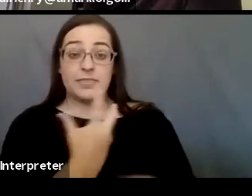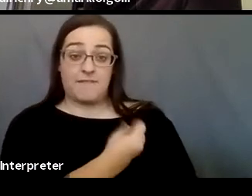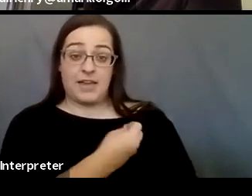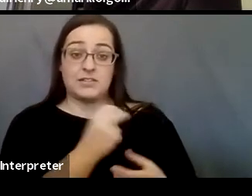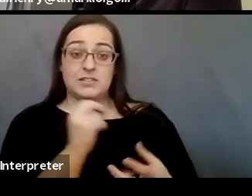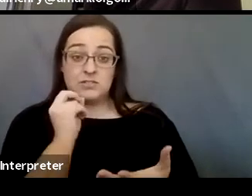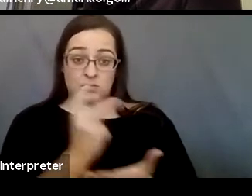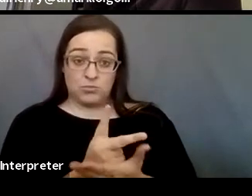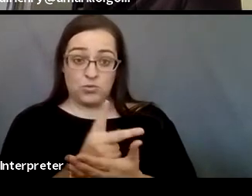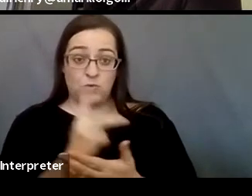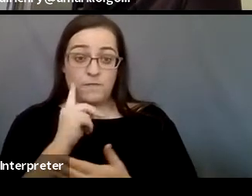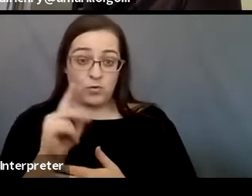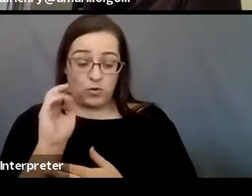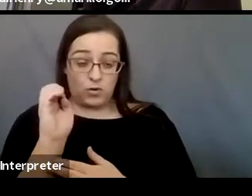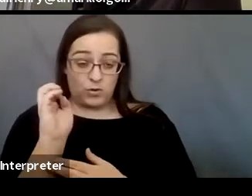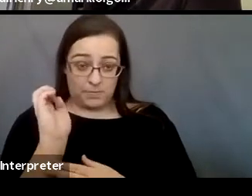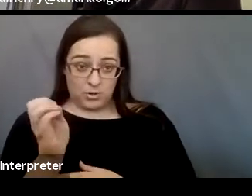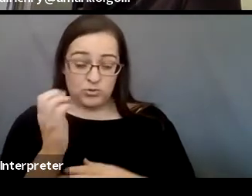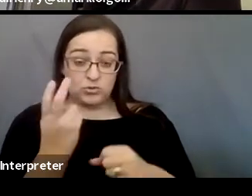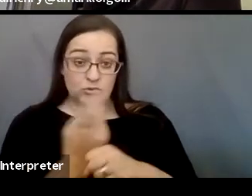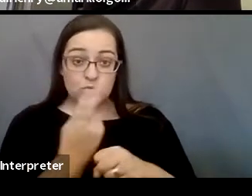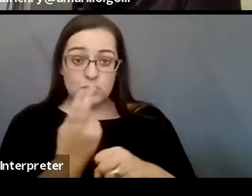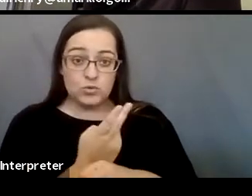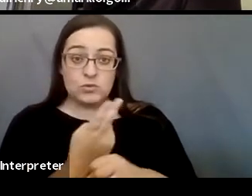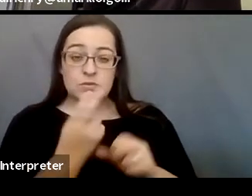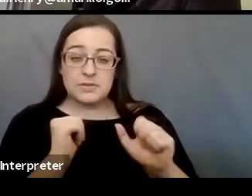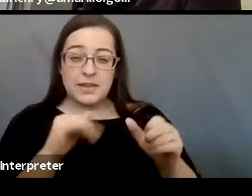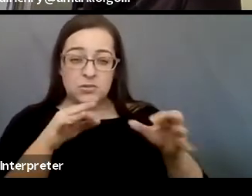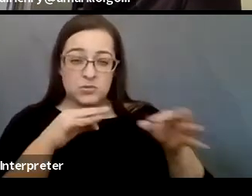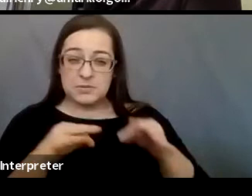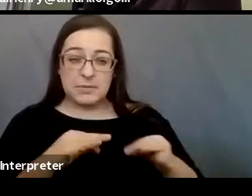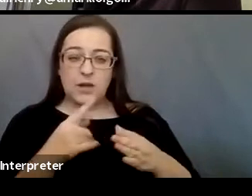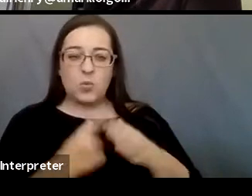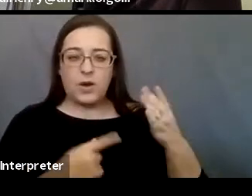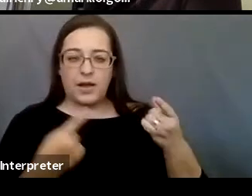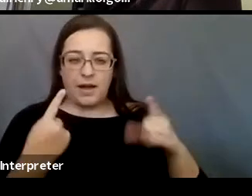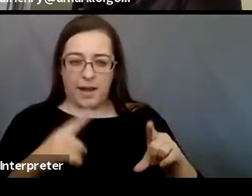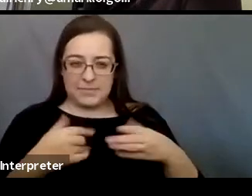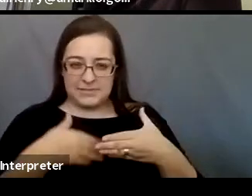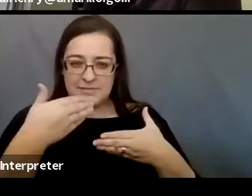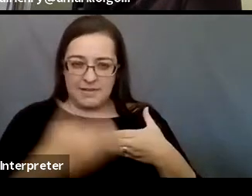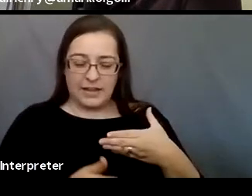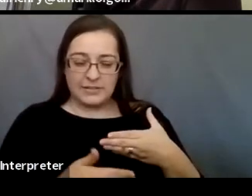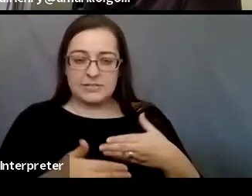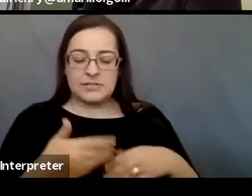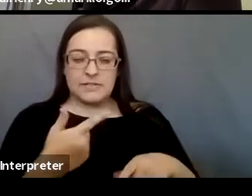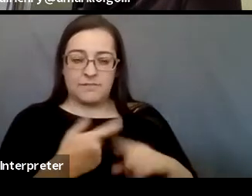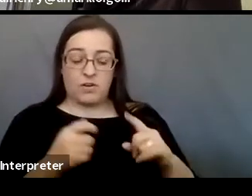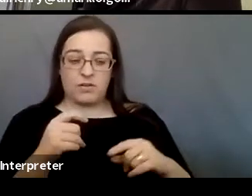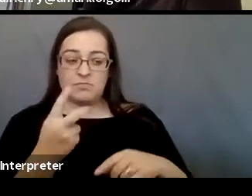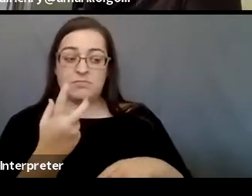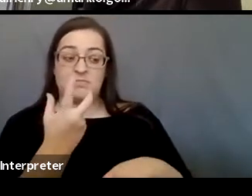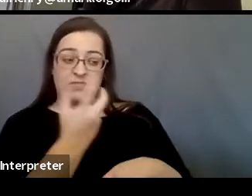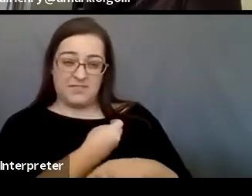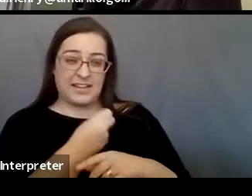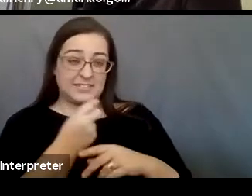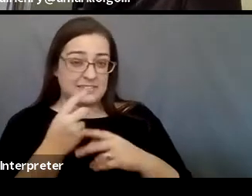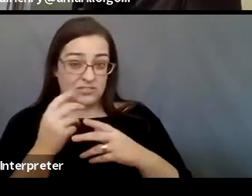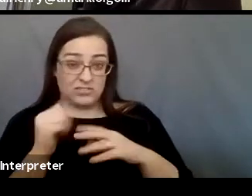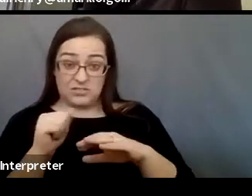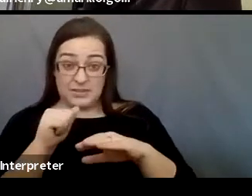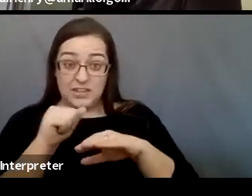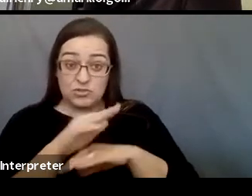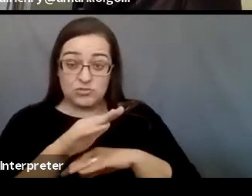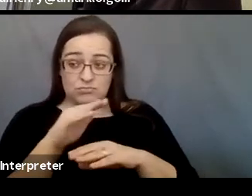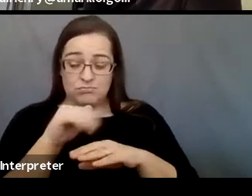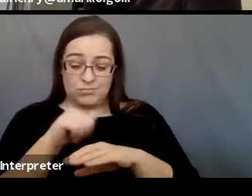approved for emergency use, can y'all explain what happens next, like from the vaccines arriving from the state